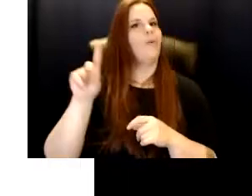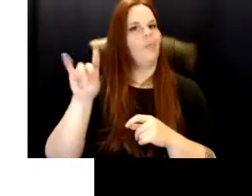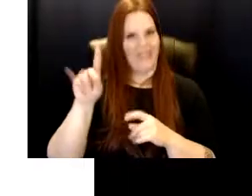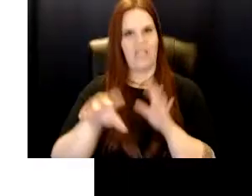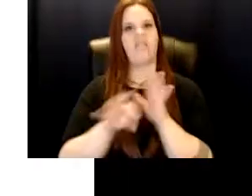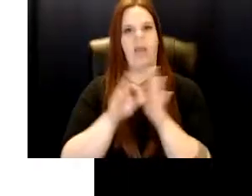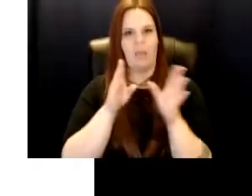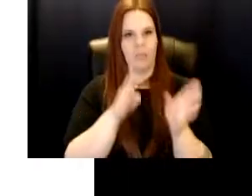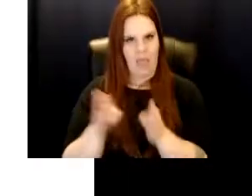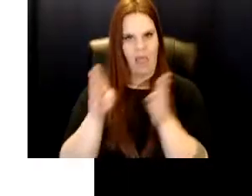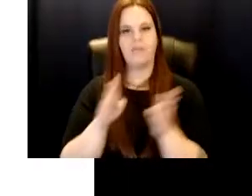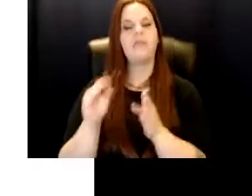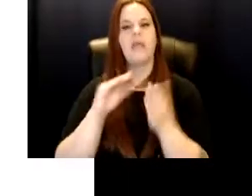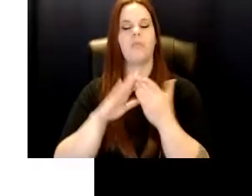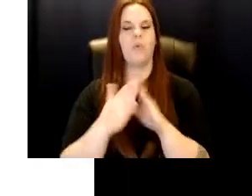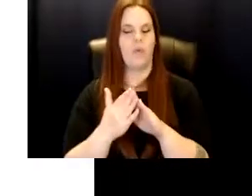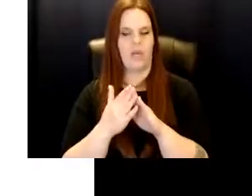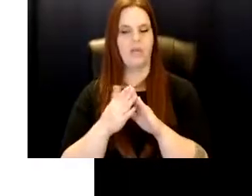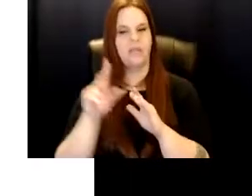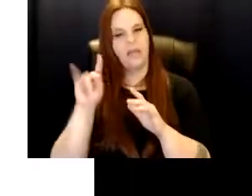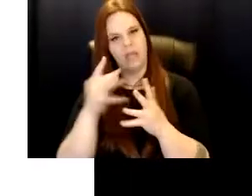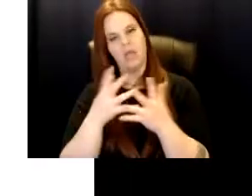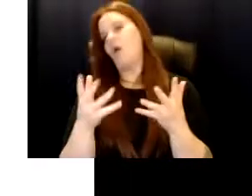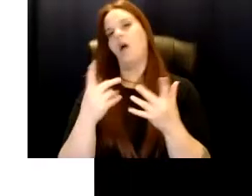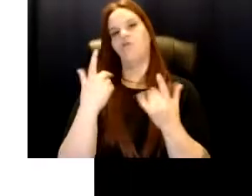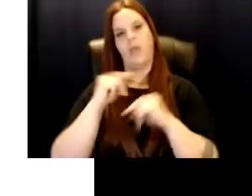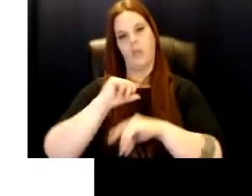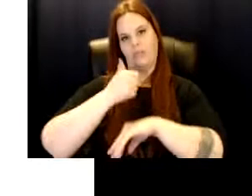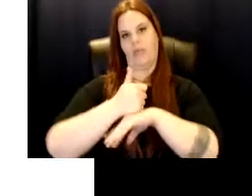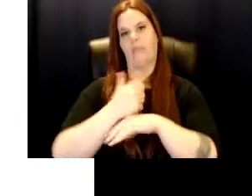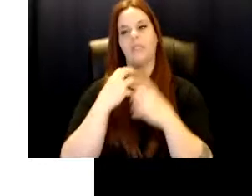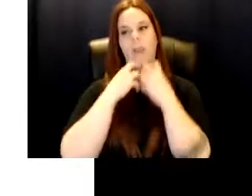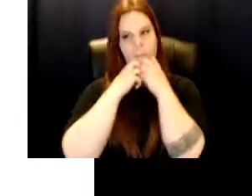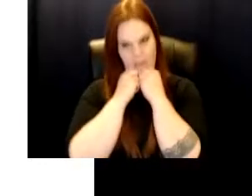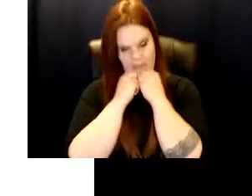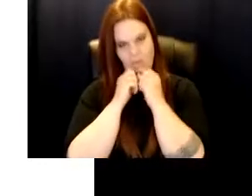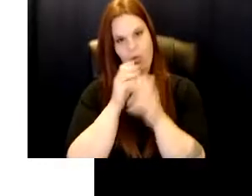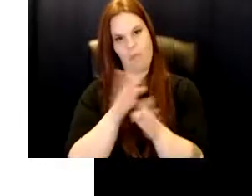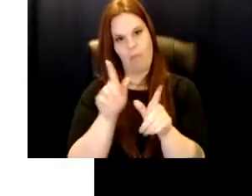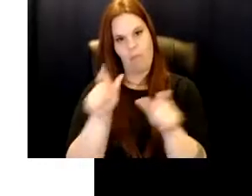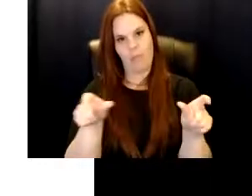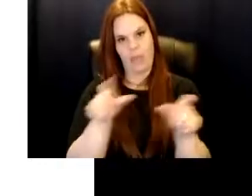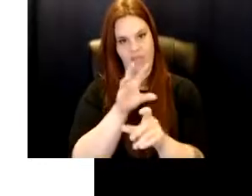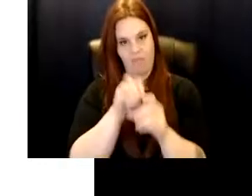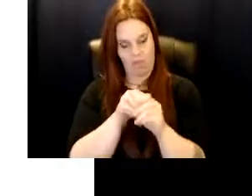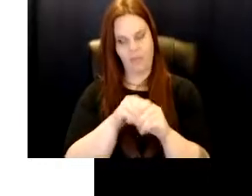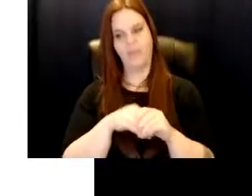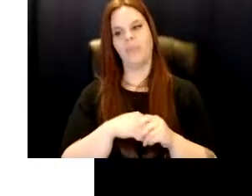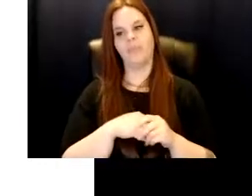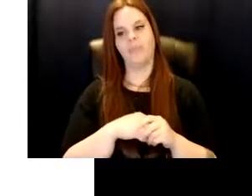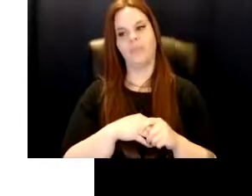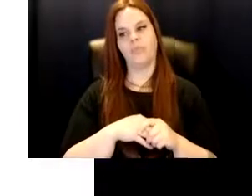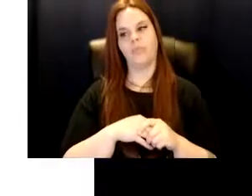communities that did a lot with trying to establish meaningful public involvement. And, you know, one of the